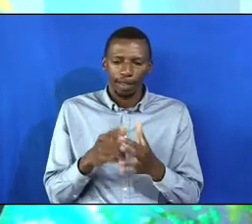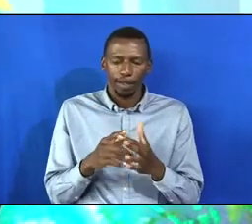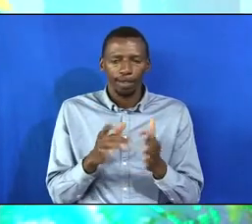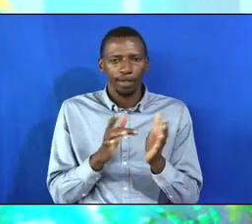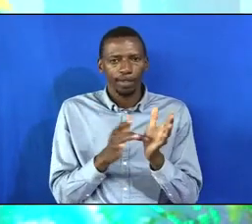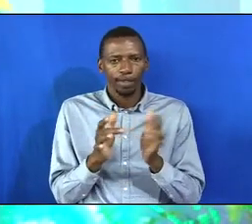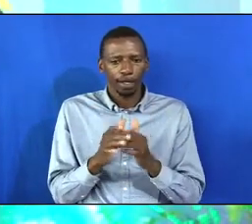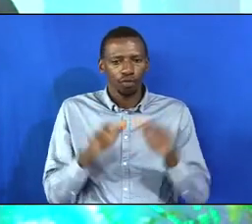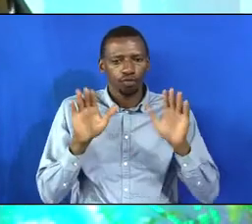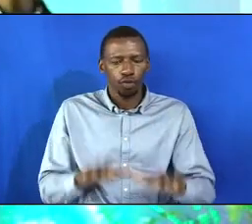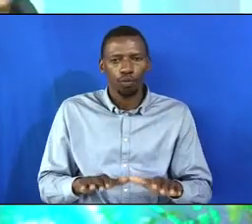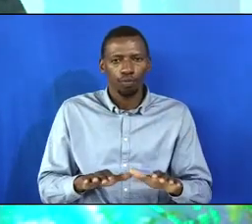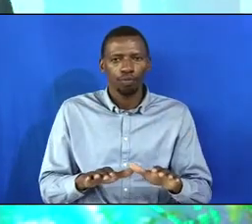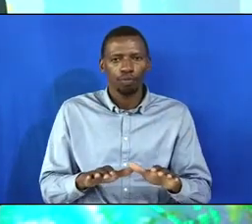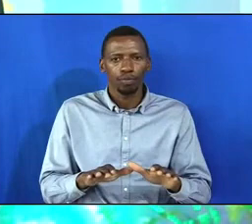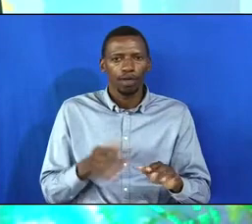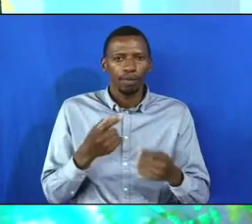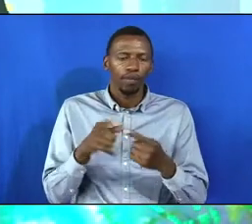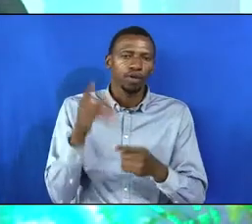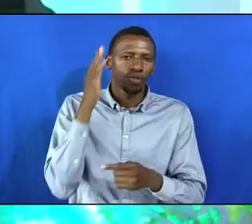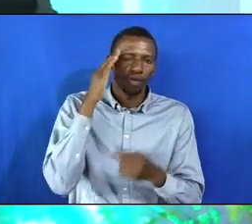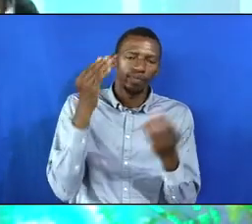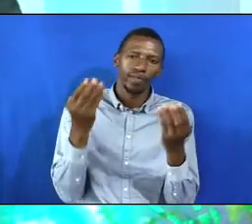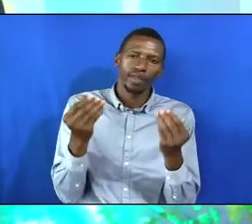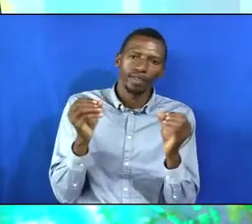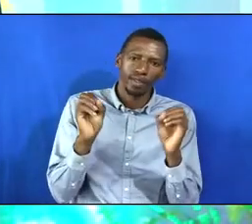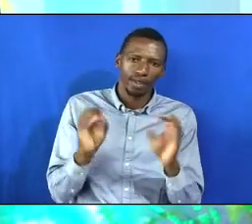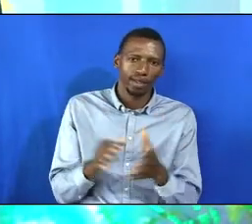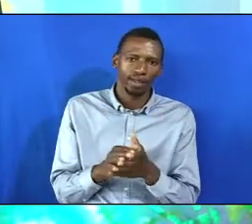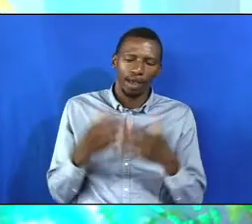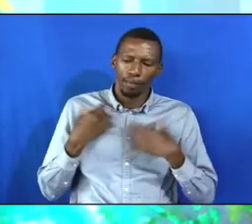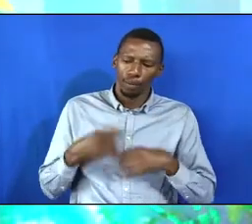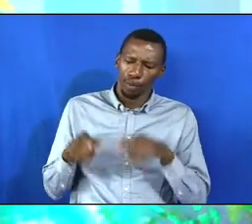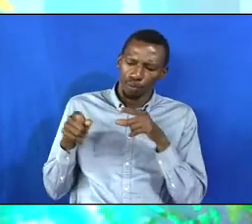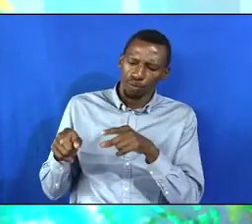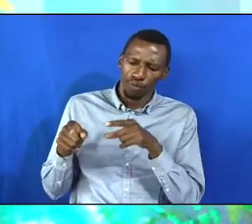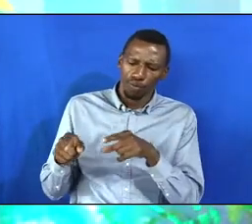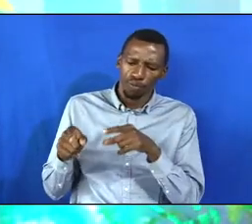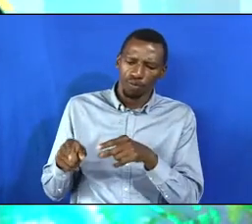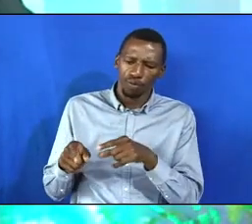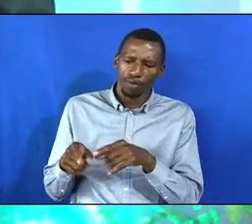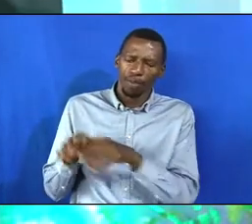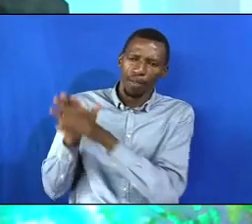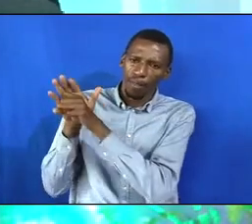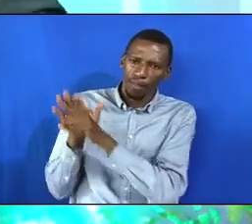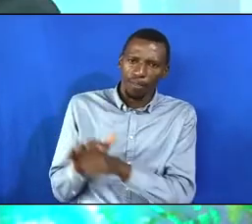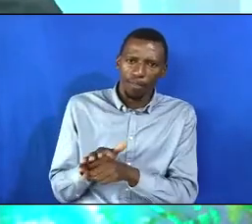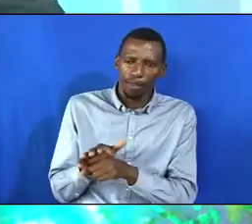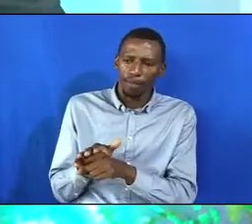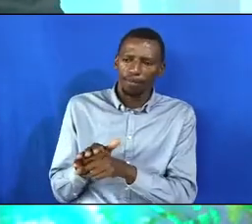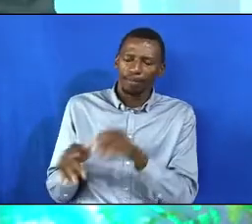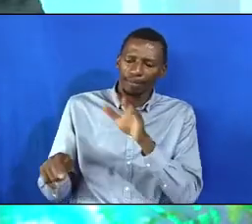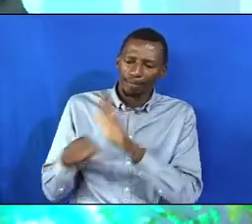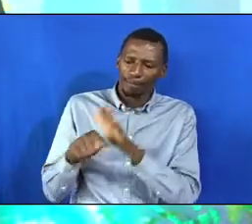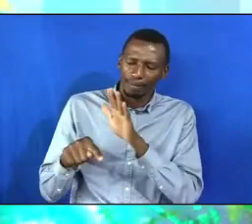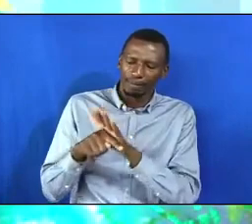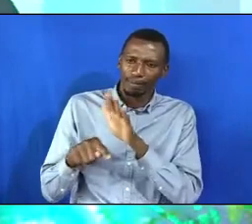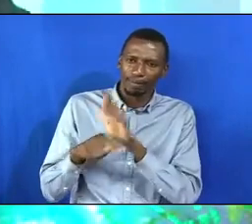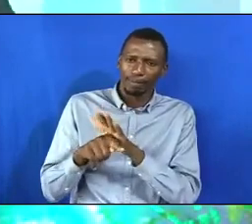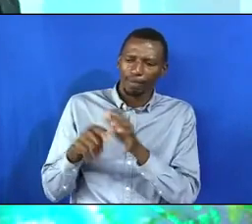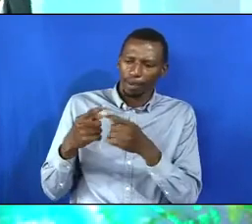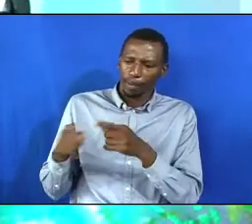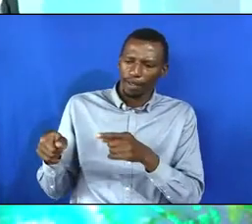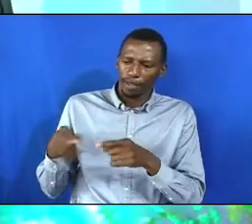his. He has been rebuked. He has been mocked. He has been ridiculed. All kinds of things have happened, but he